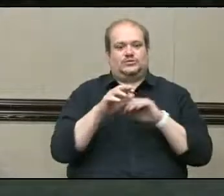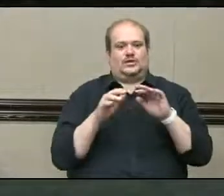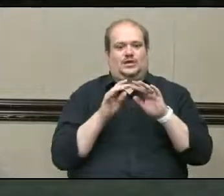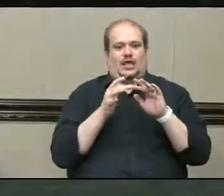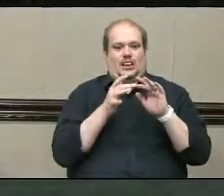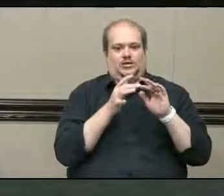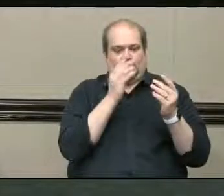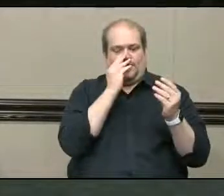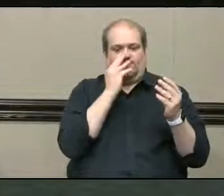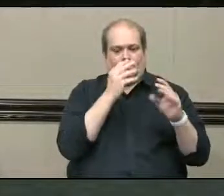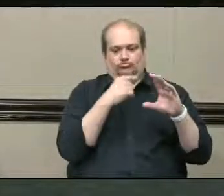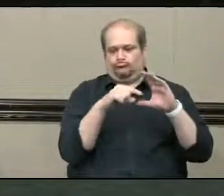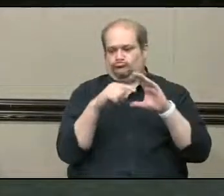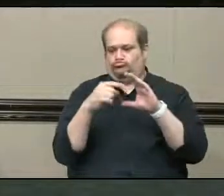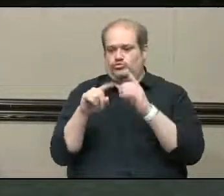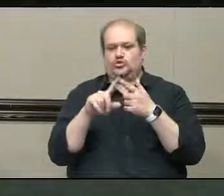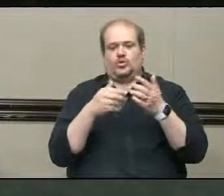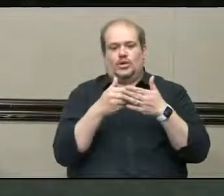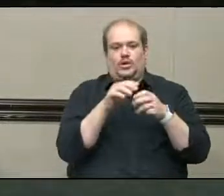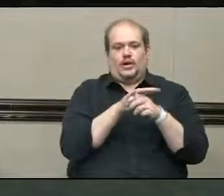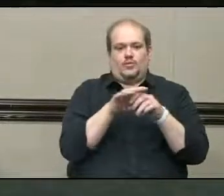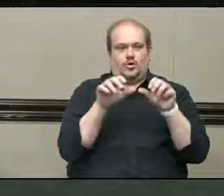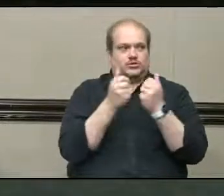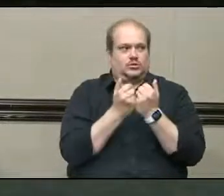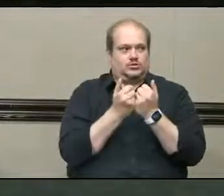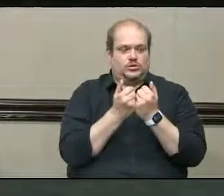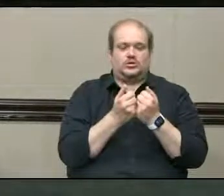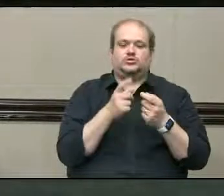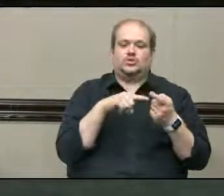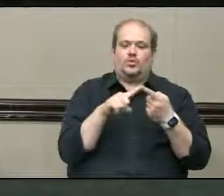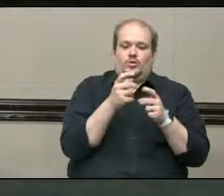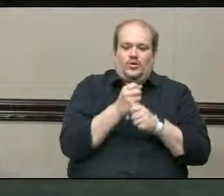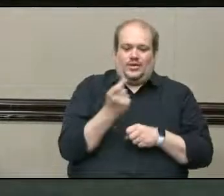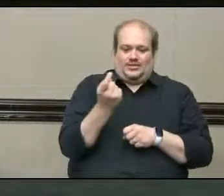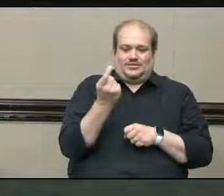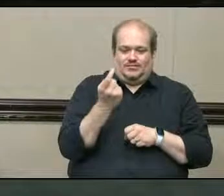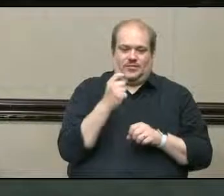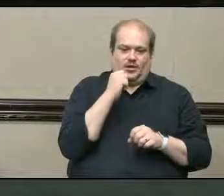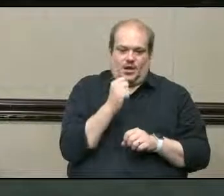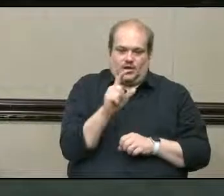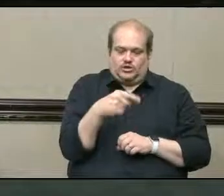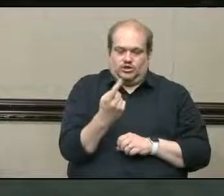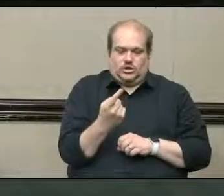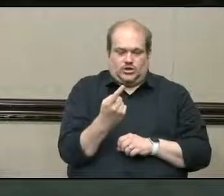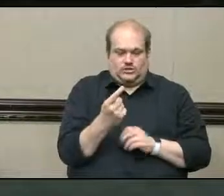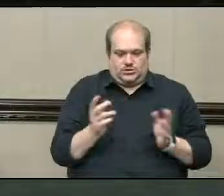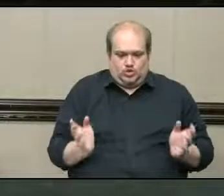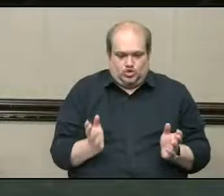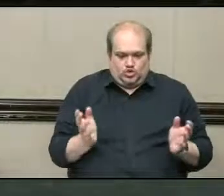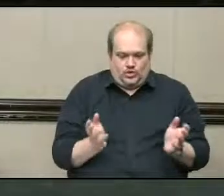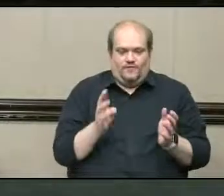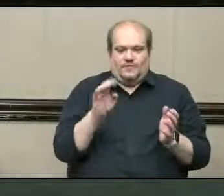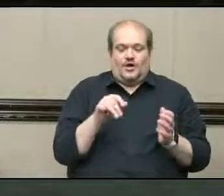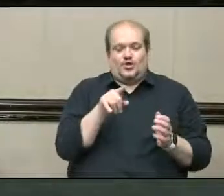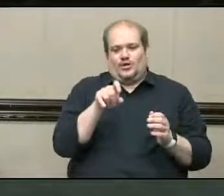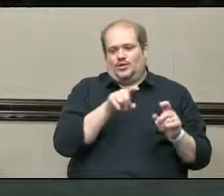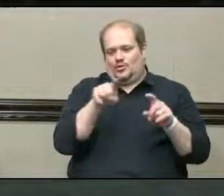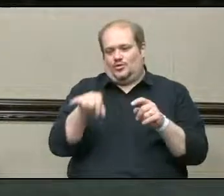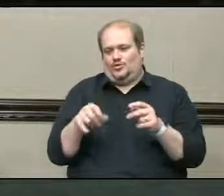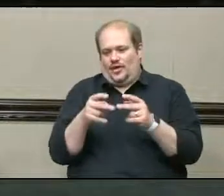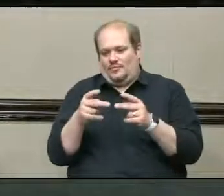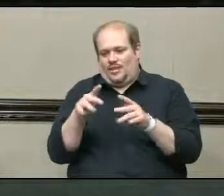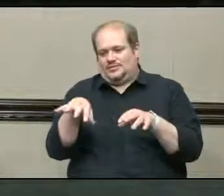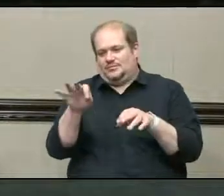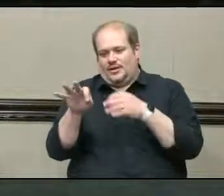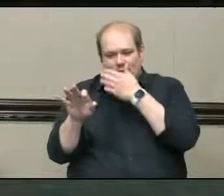electronic information to our neighborhood associations when we get something. So it's not just driven by, you need to go to this location